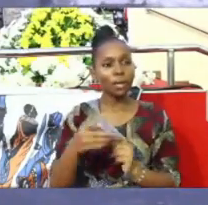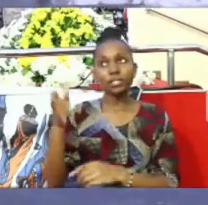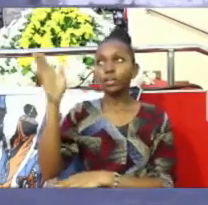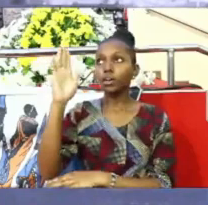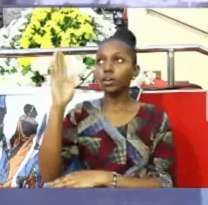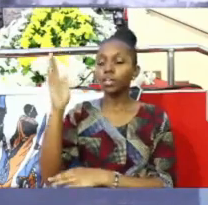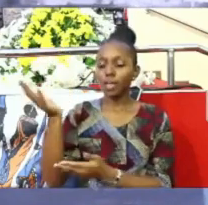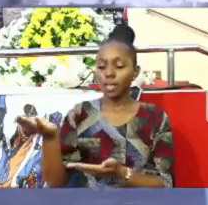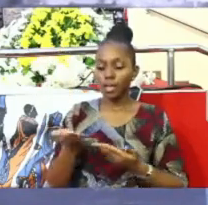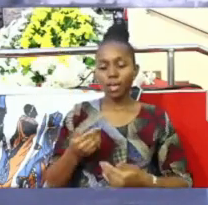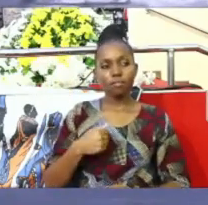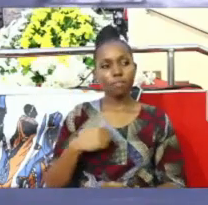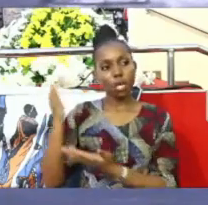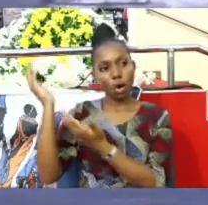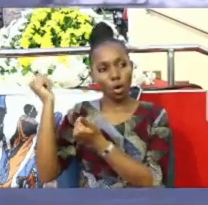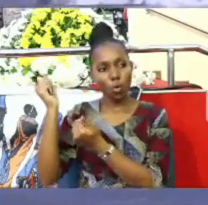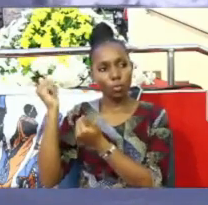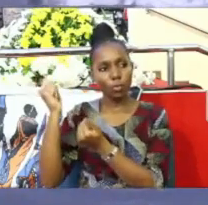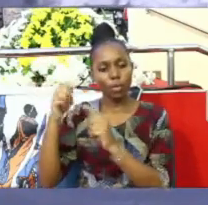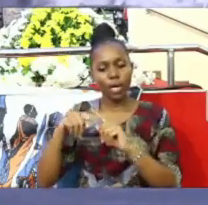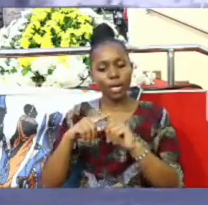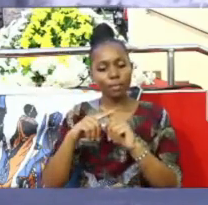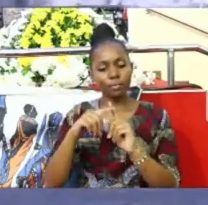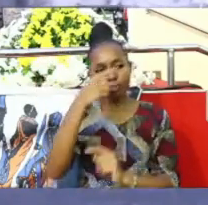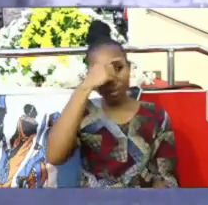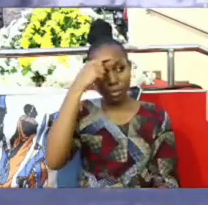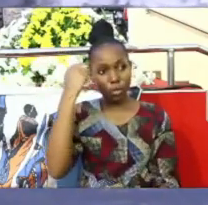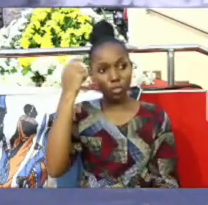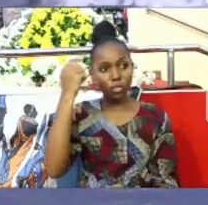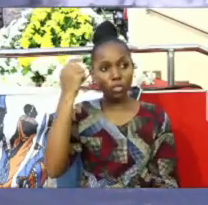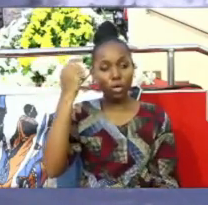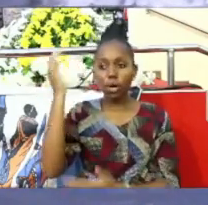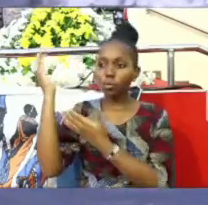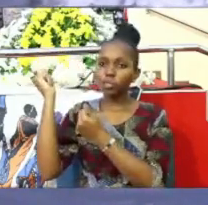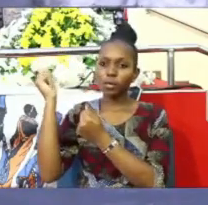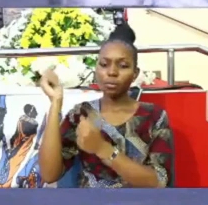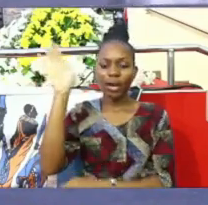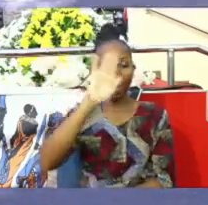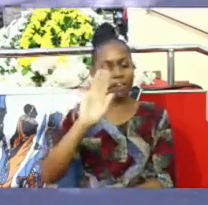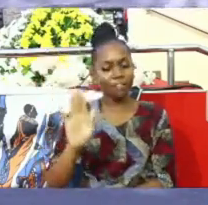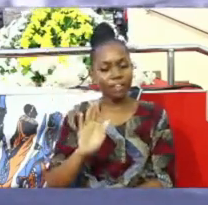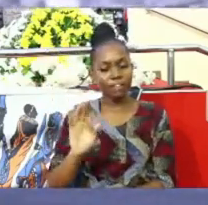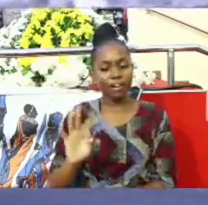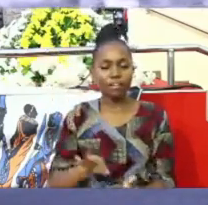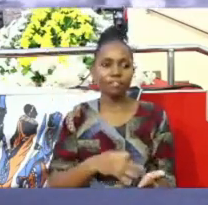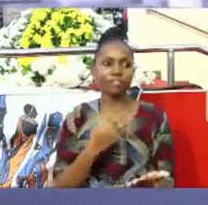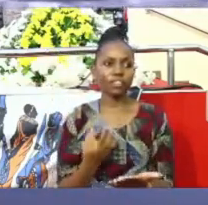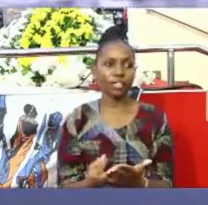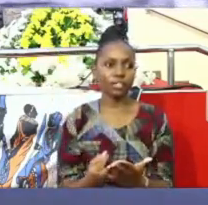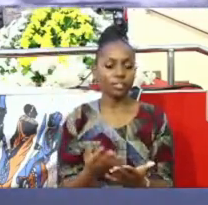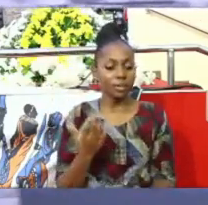that hope, I never lost the hope of tomorrow. You are here in this